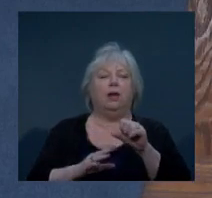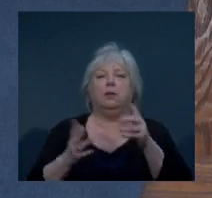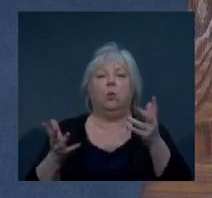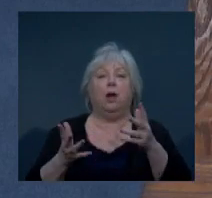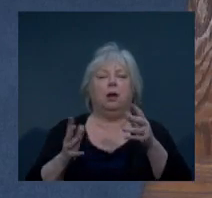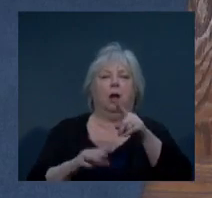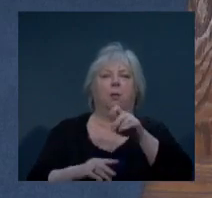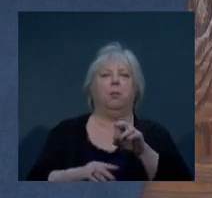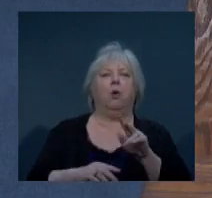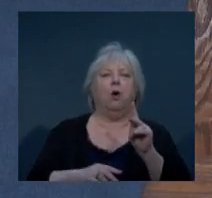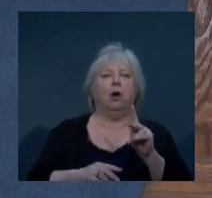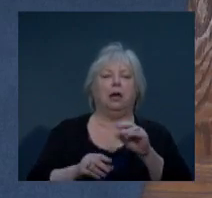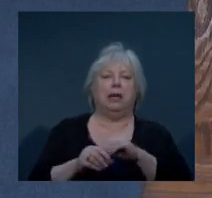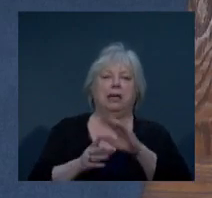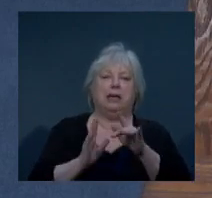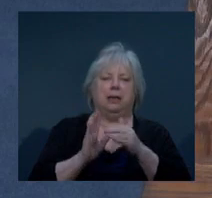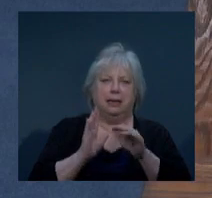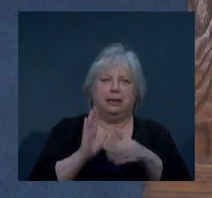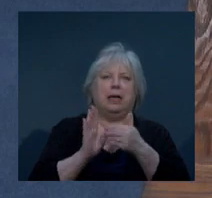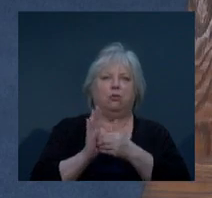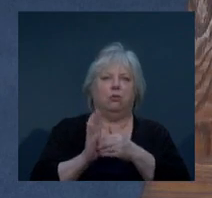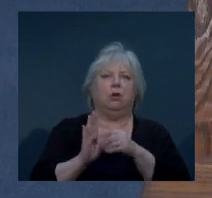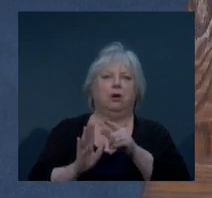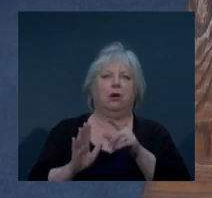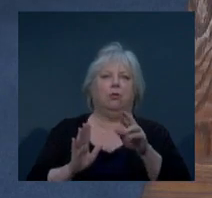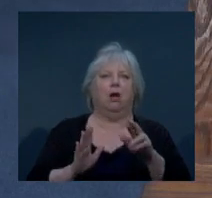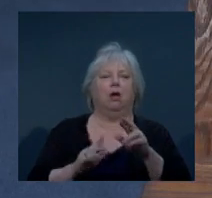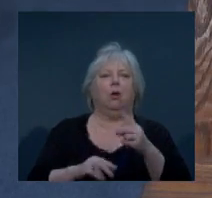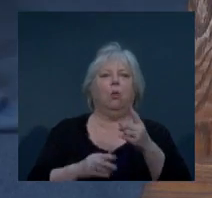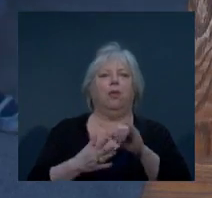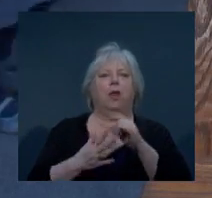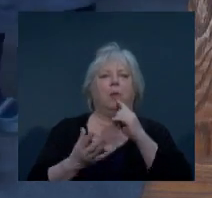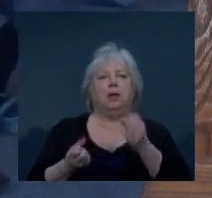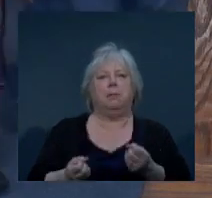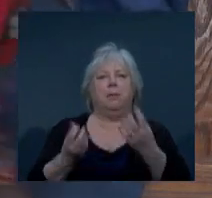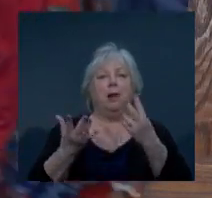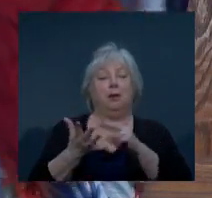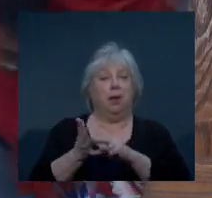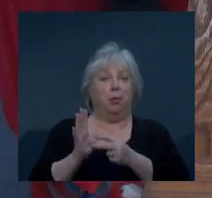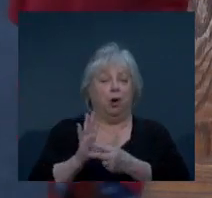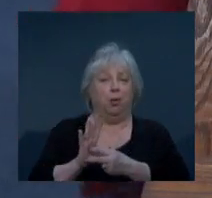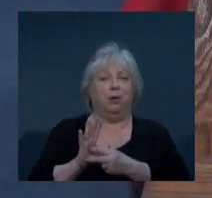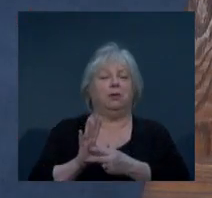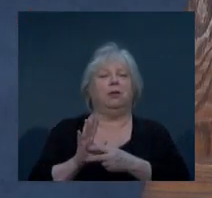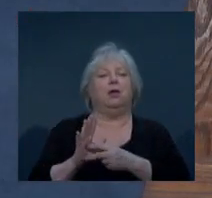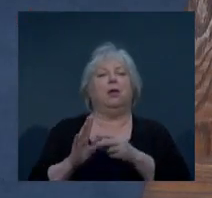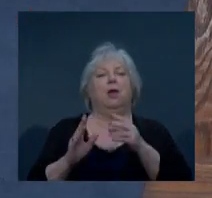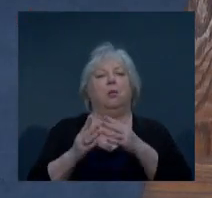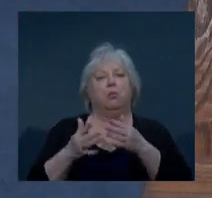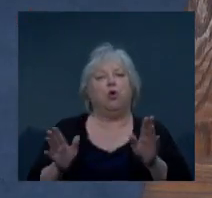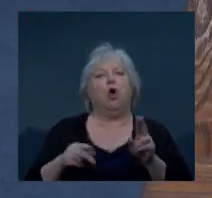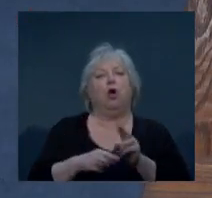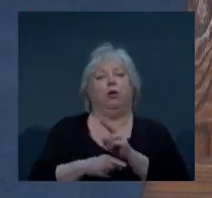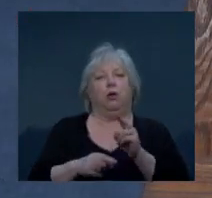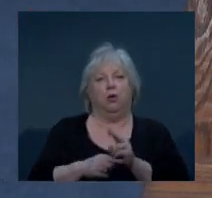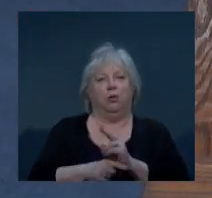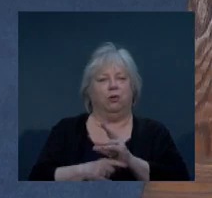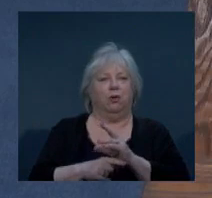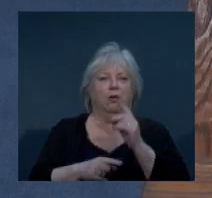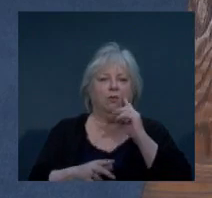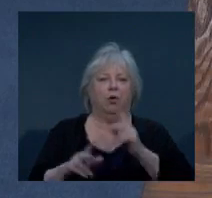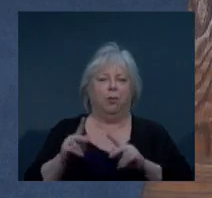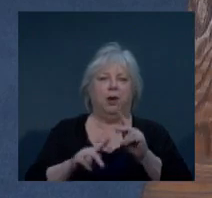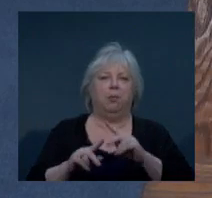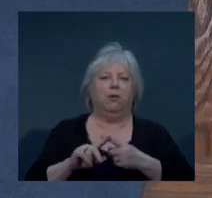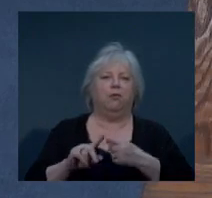park in central Little Rock, one that was multi-purpose, broad use, and for people